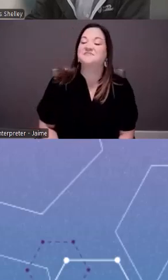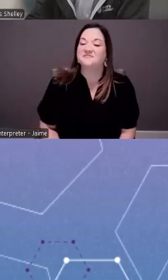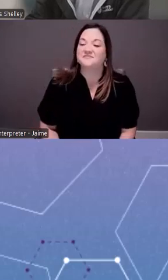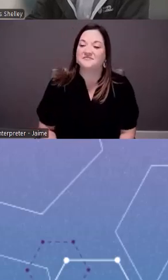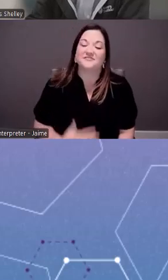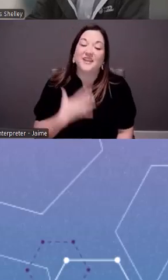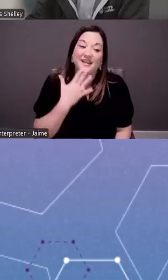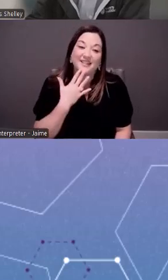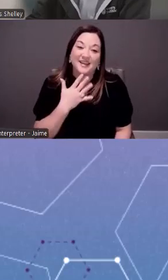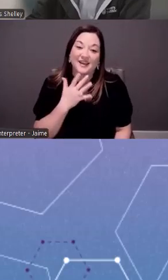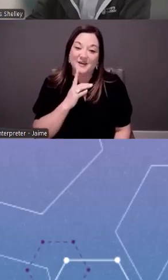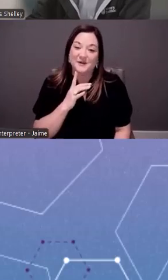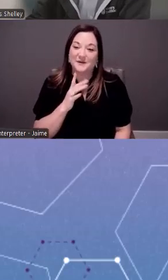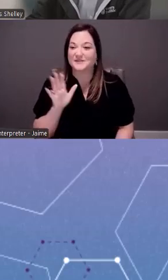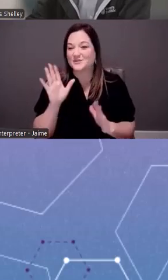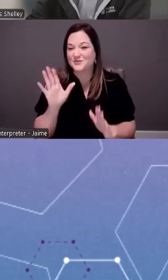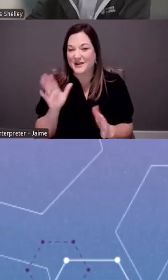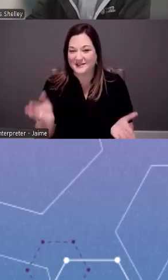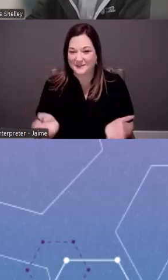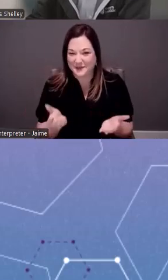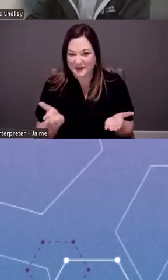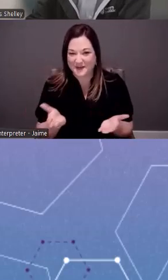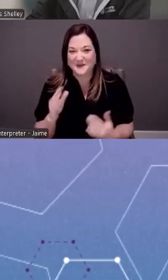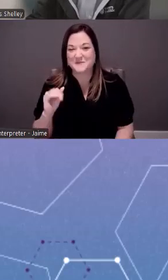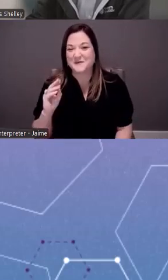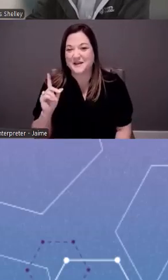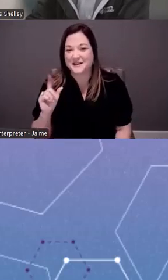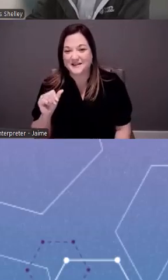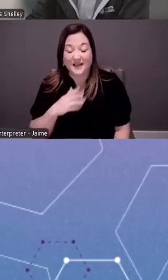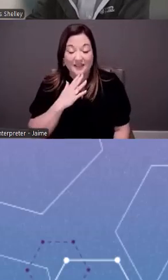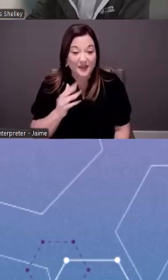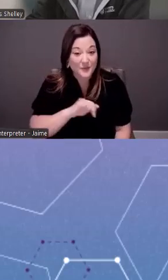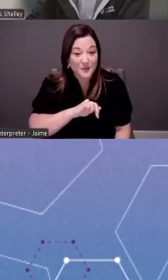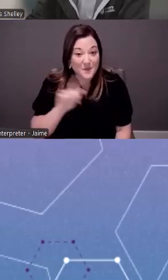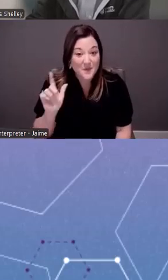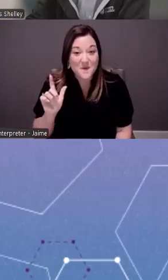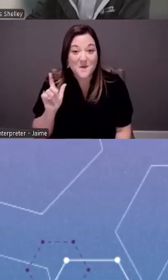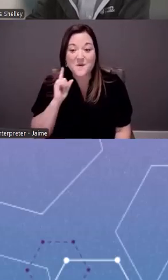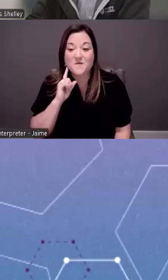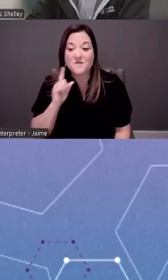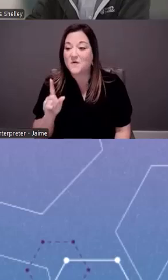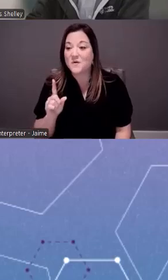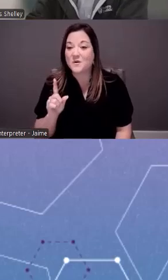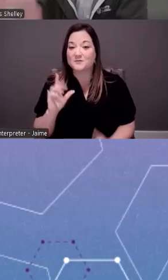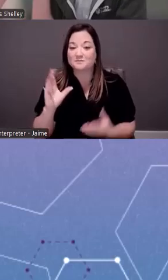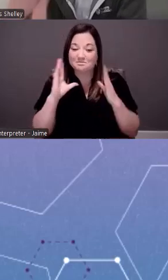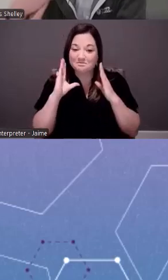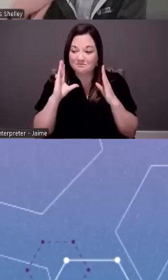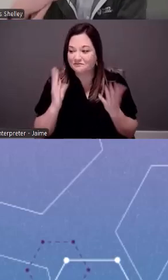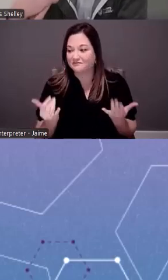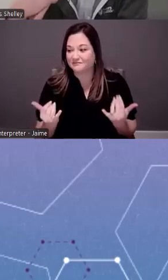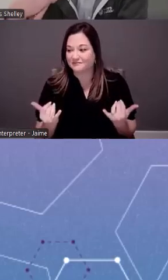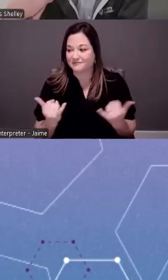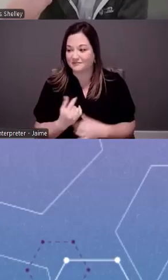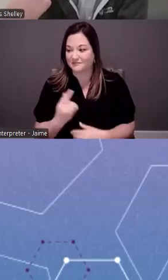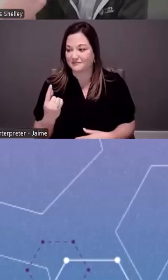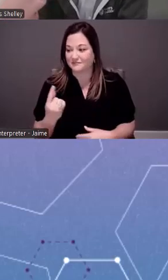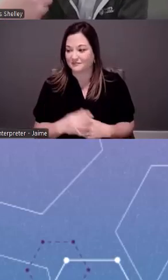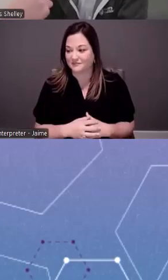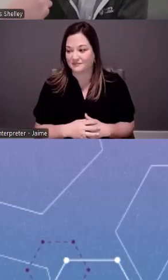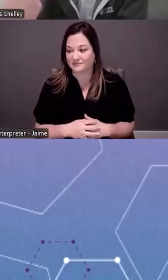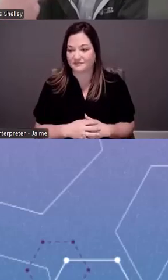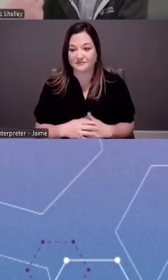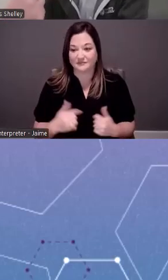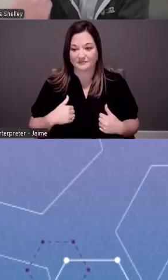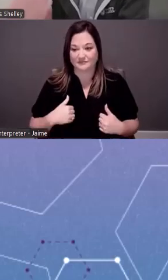Thank you so much, Amanda. It's great to be here, and thank you everyone for tuning in. My name is James. I'm a